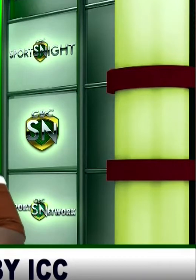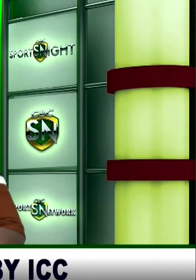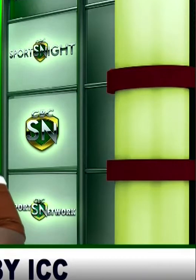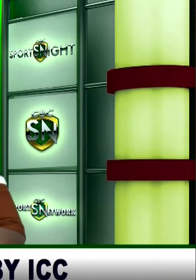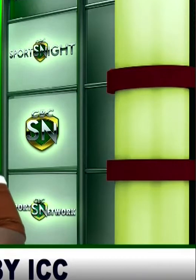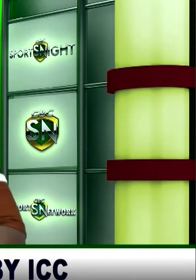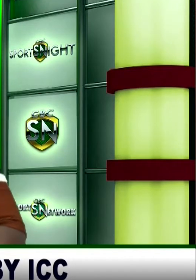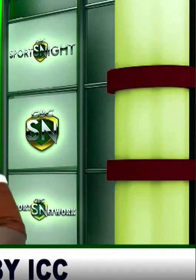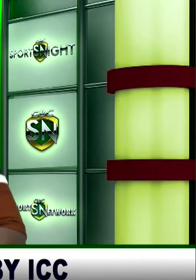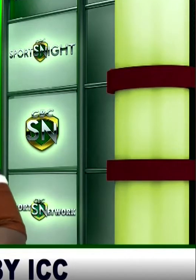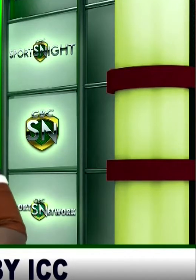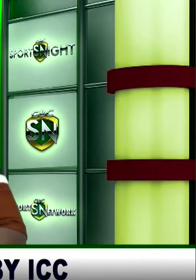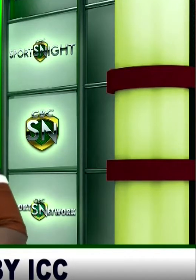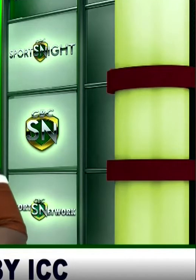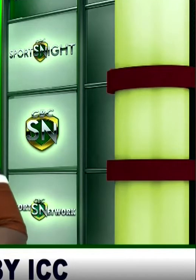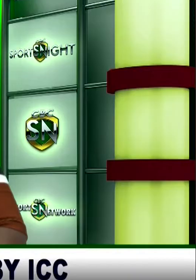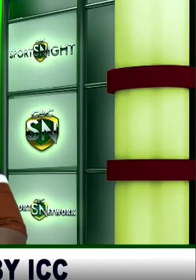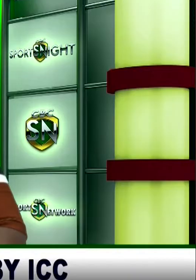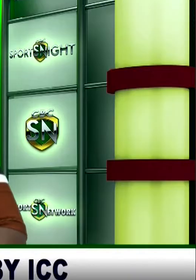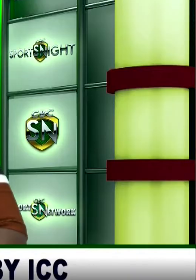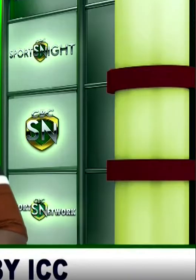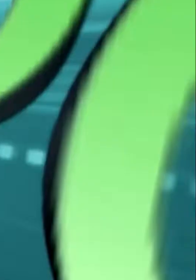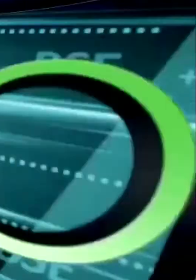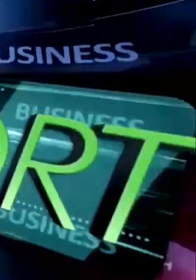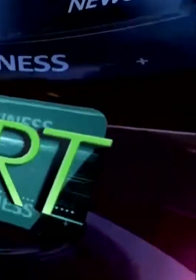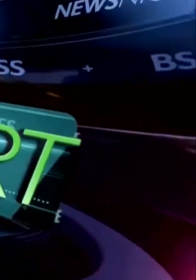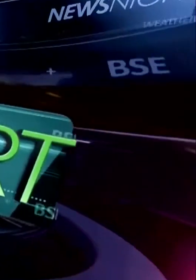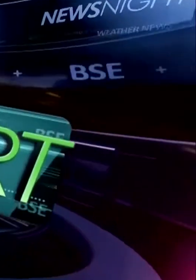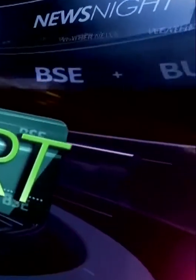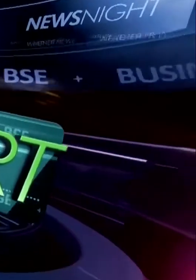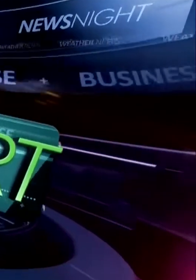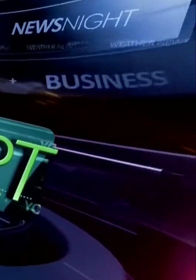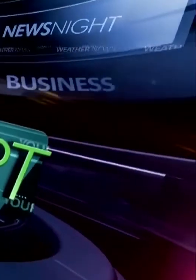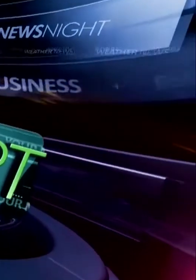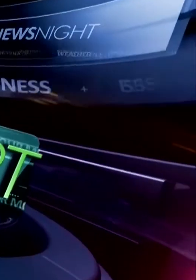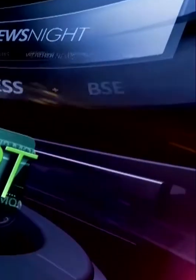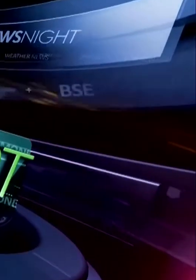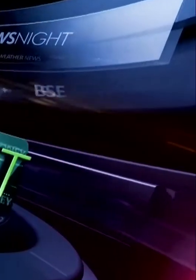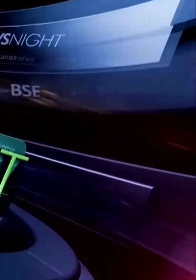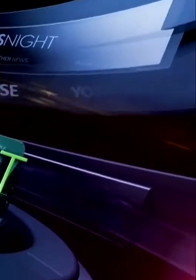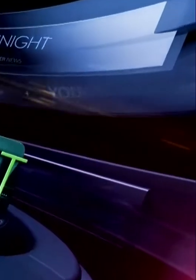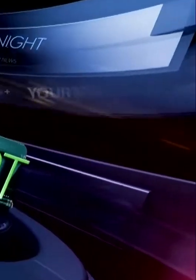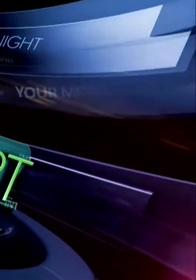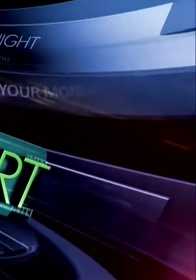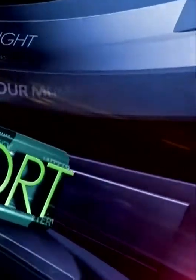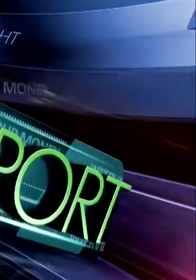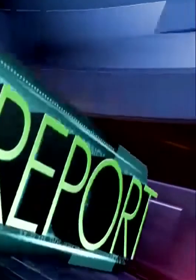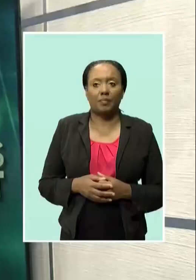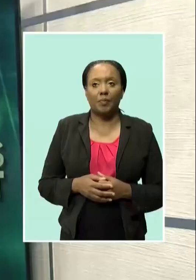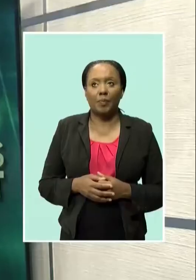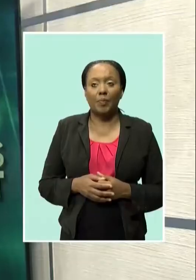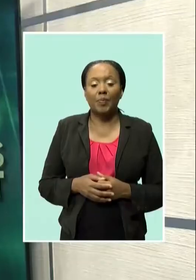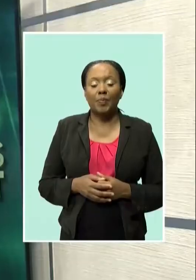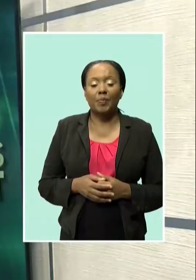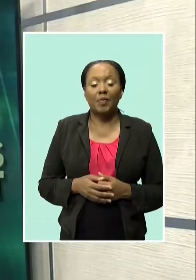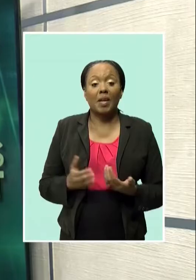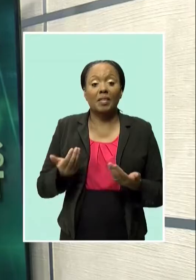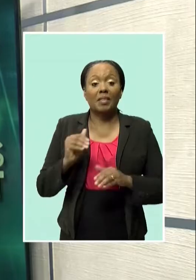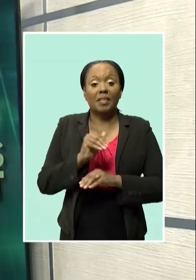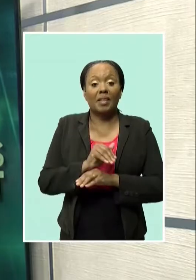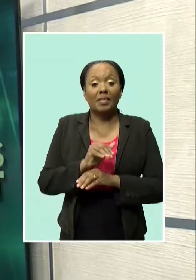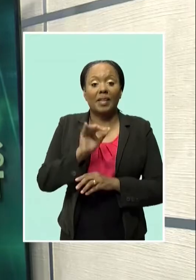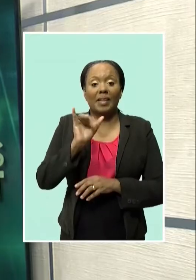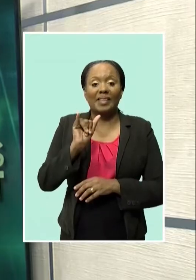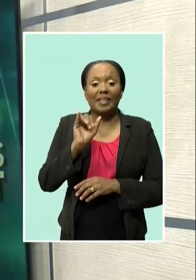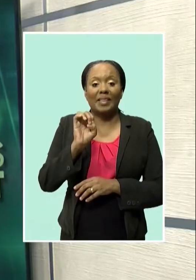of the tournament to be made in due course. In tonight's Yes